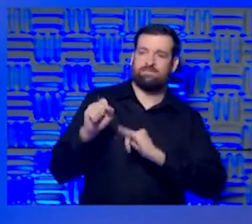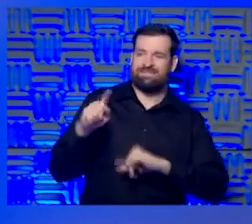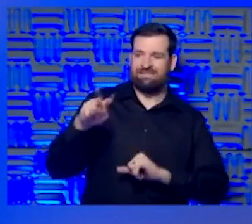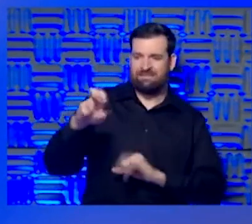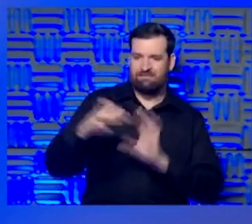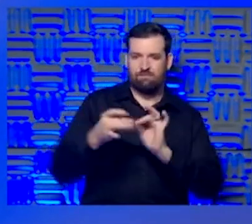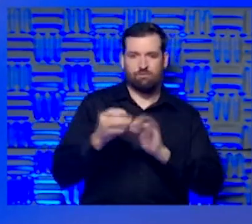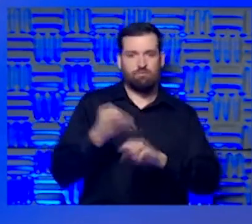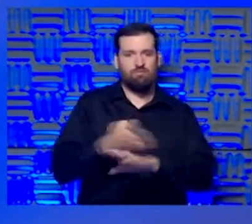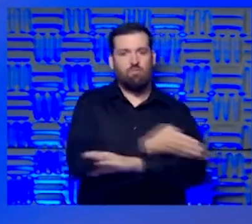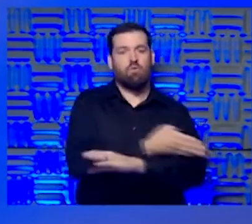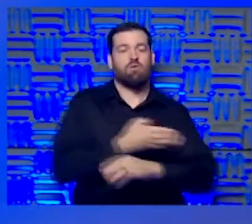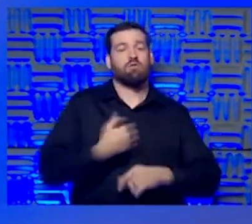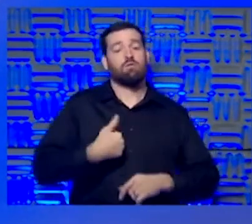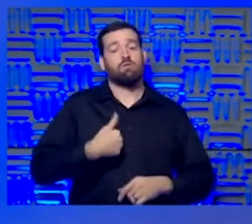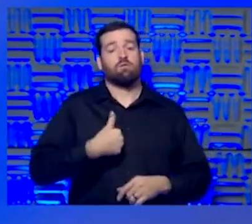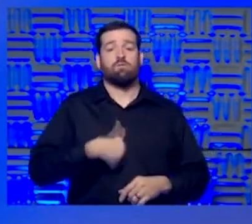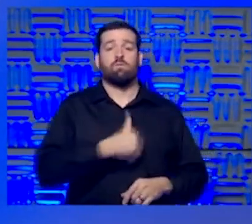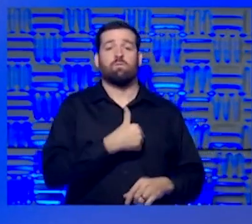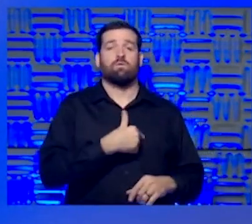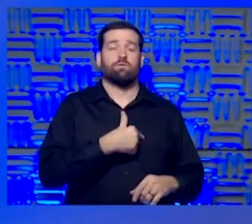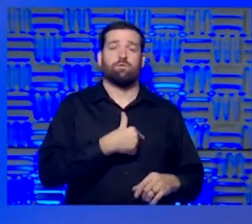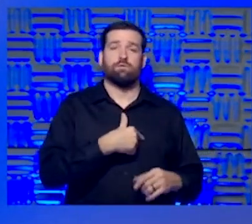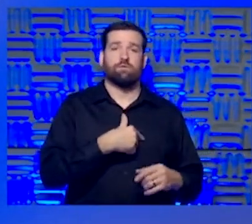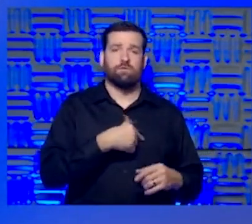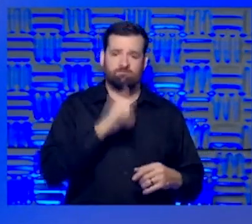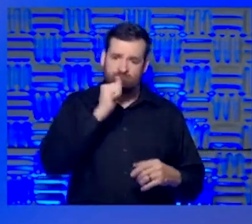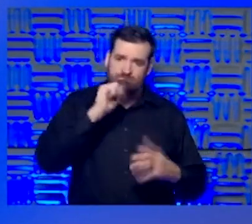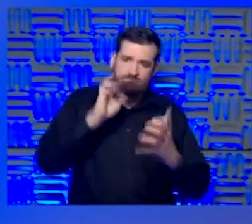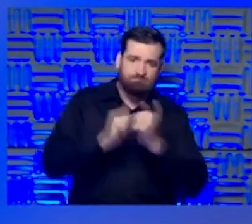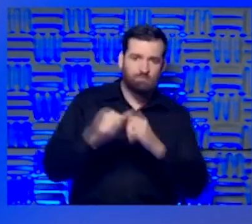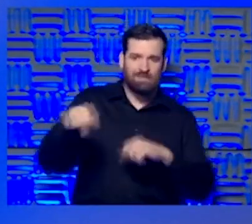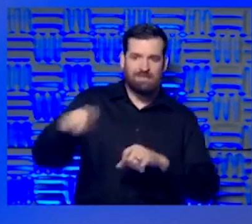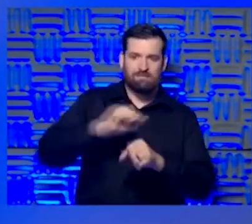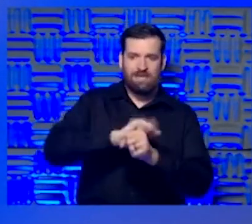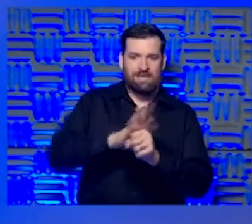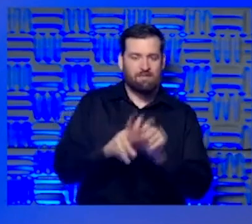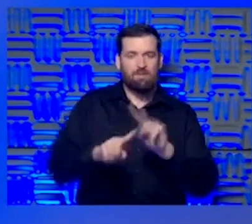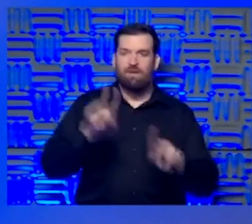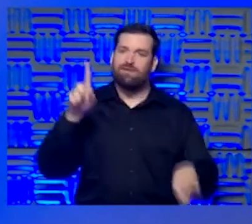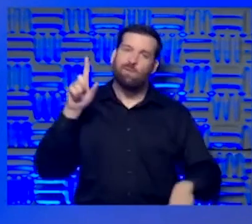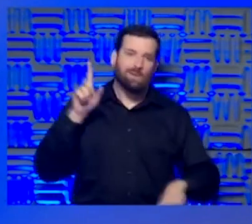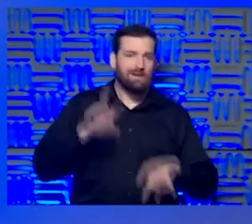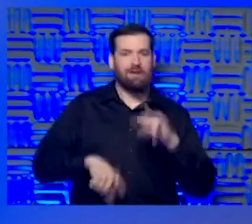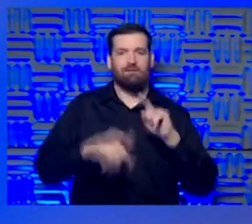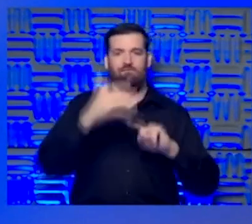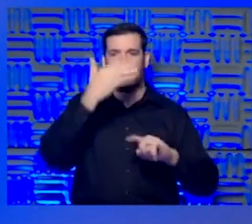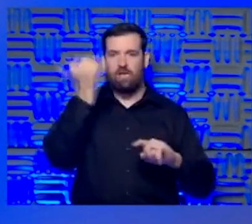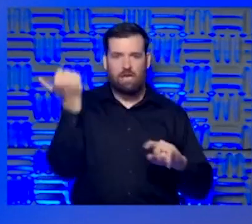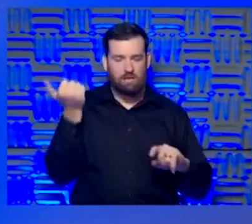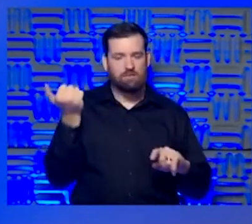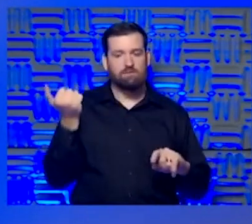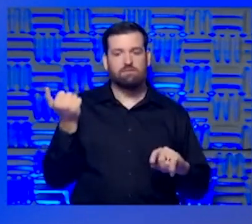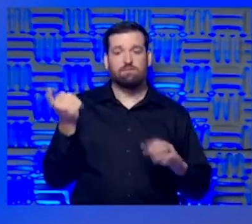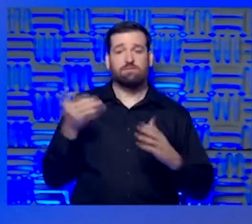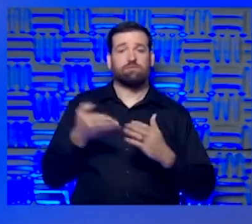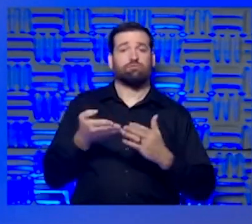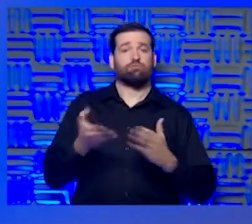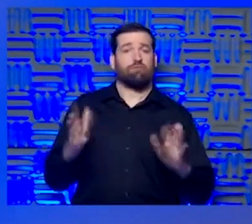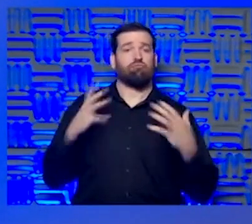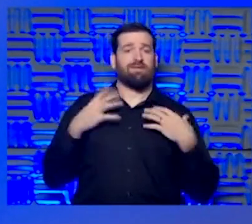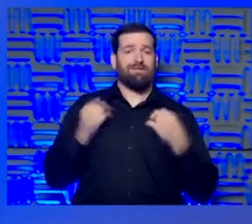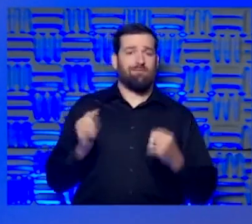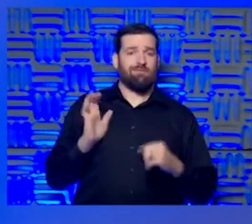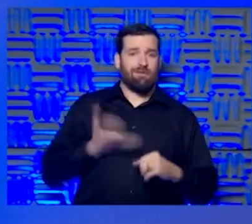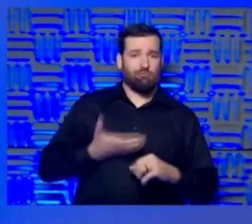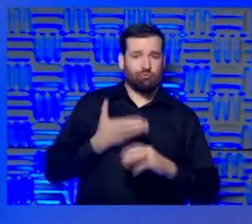before. We are dealing with this pandemic, but we can't forget that general health of our children